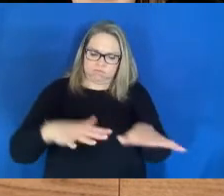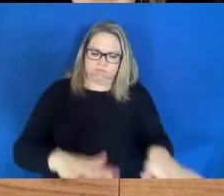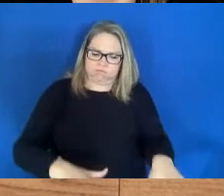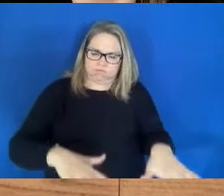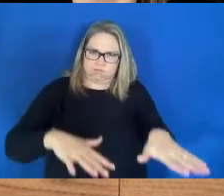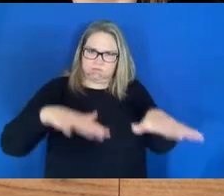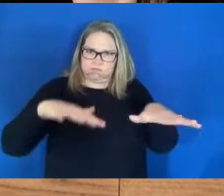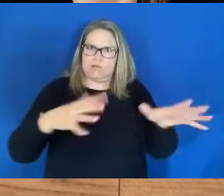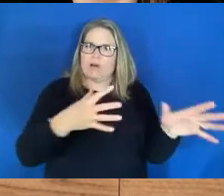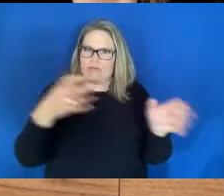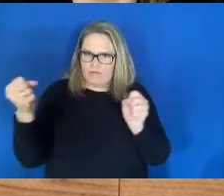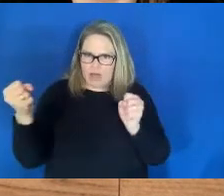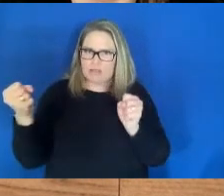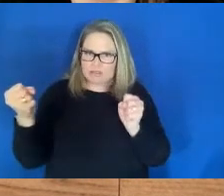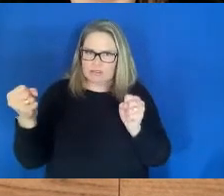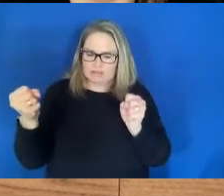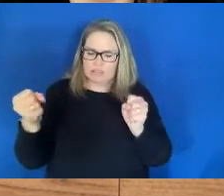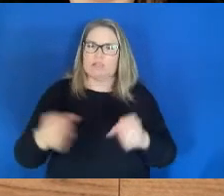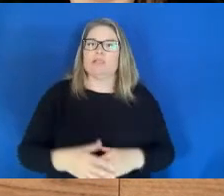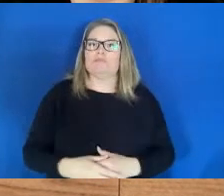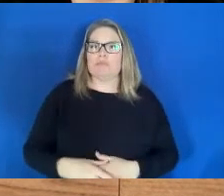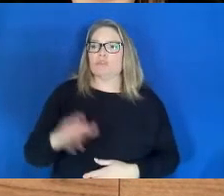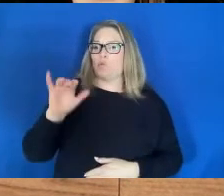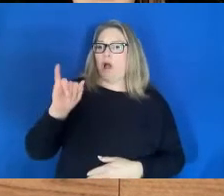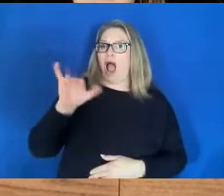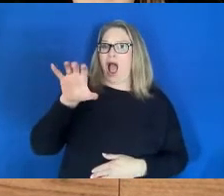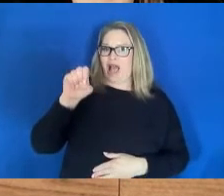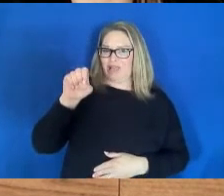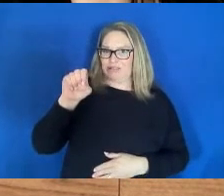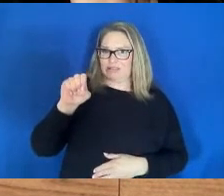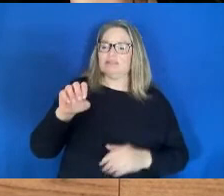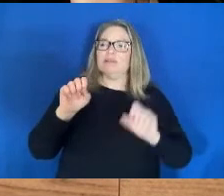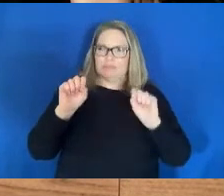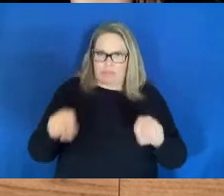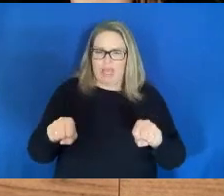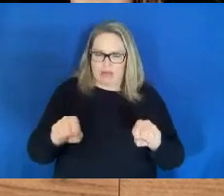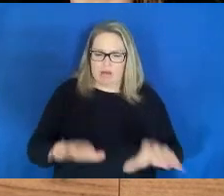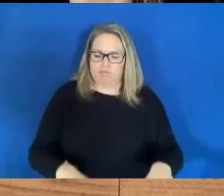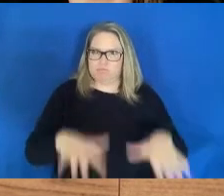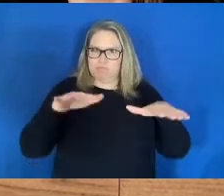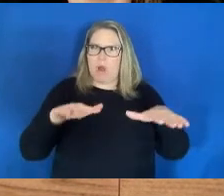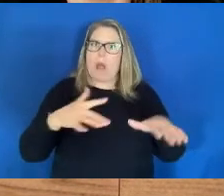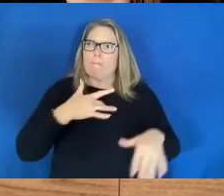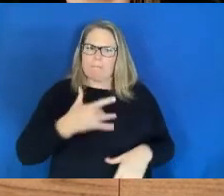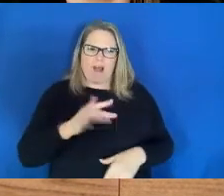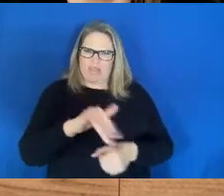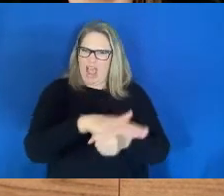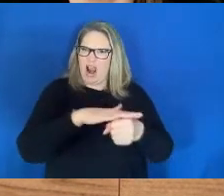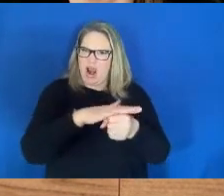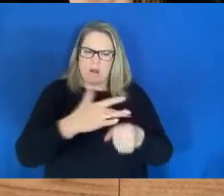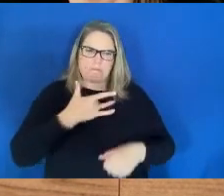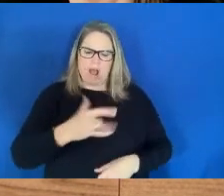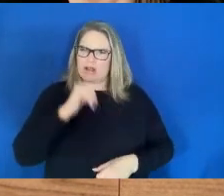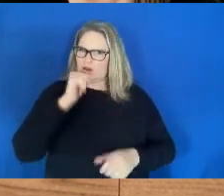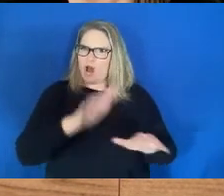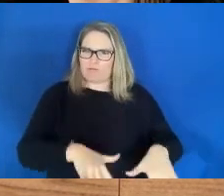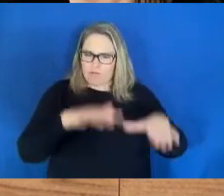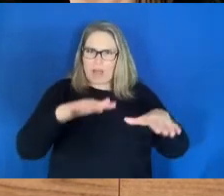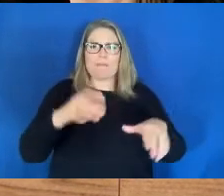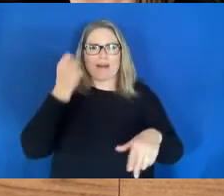and flooding. Ice jams can also create flooding in areas that wouldn't be subjected to flooding otherwise.